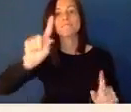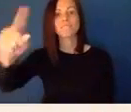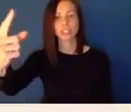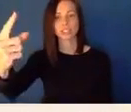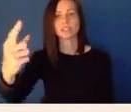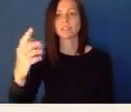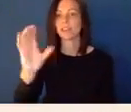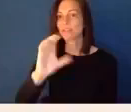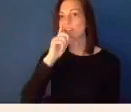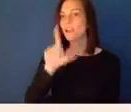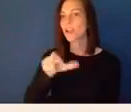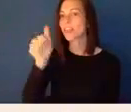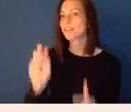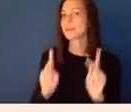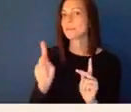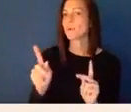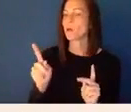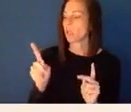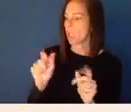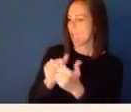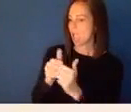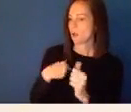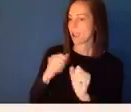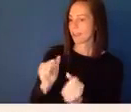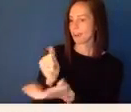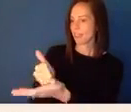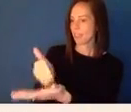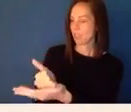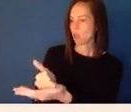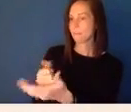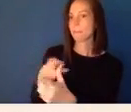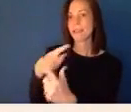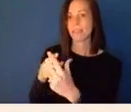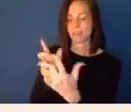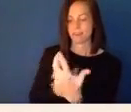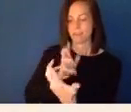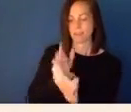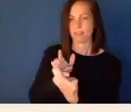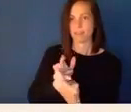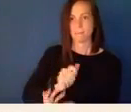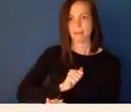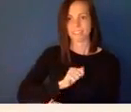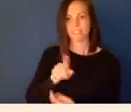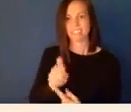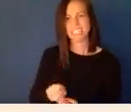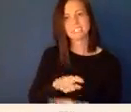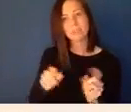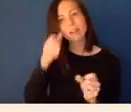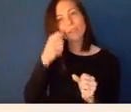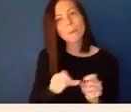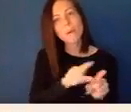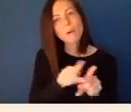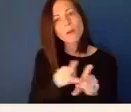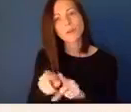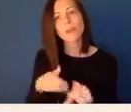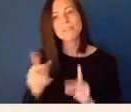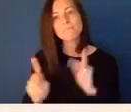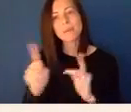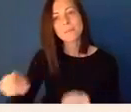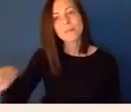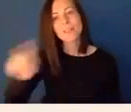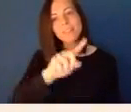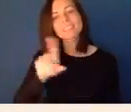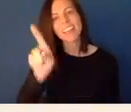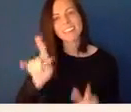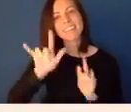be able to help shape who we are and help accommodate the things that we need. But we have to remember that there are people out there who need love as